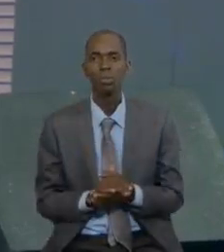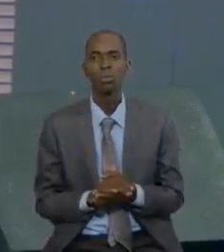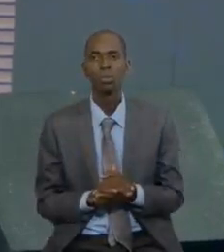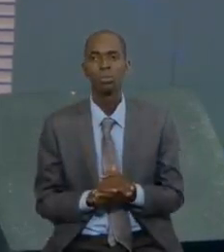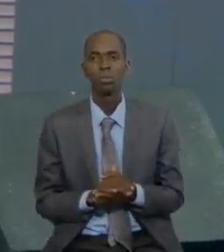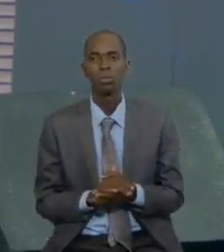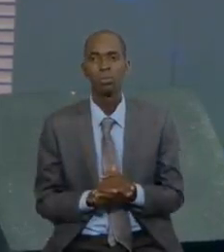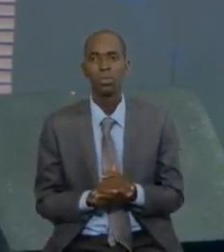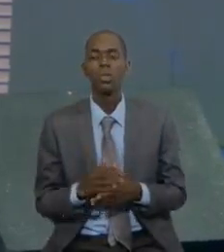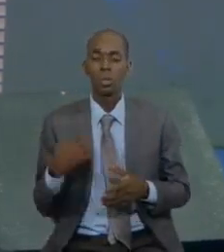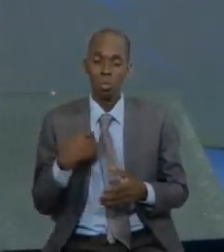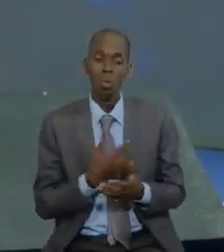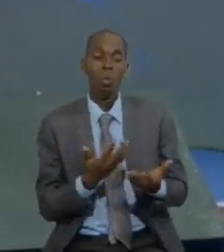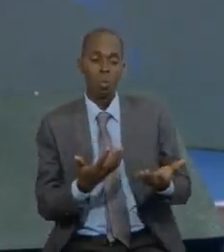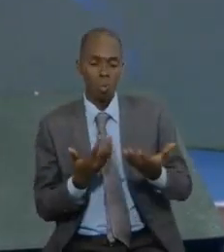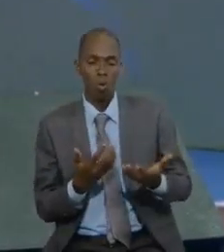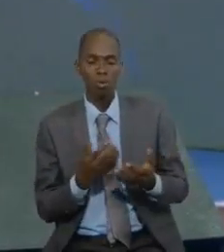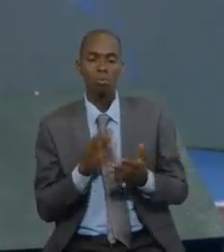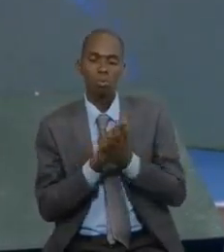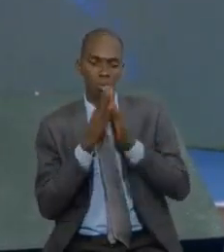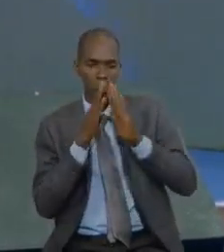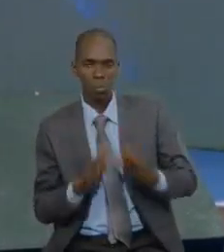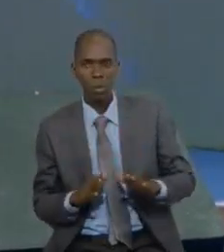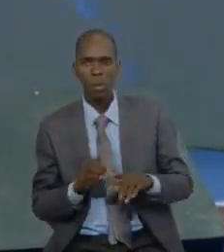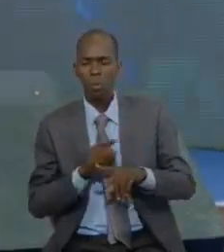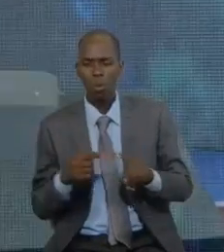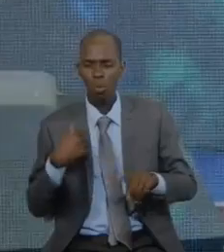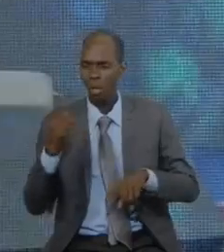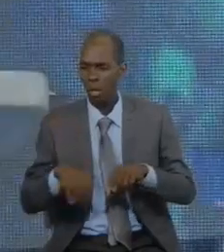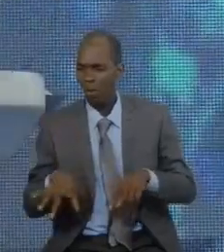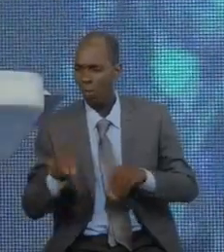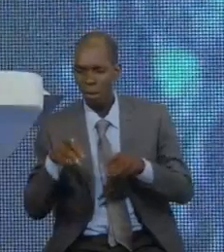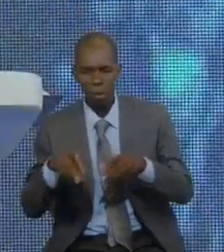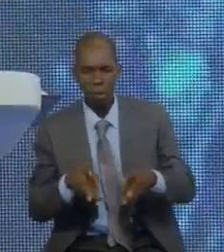We wanted peace, but we didn't find the way to peace.